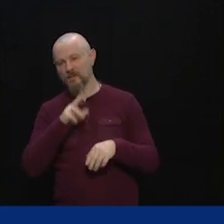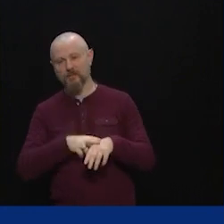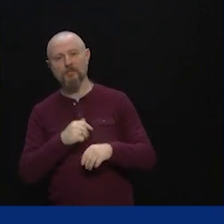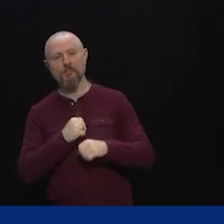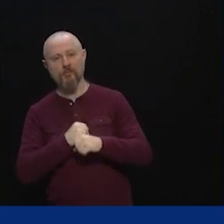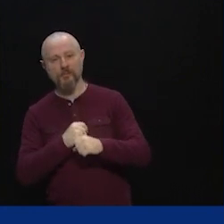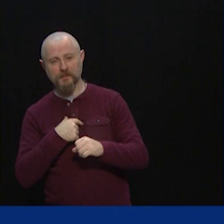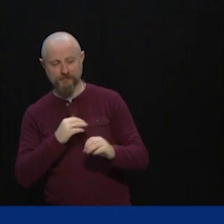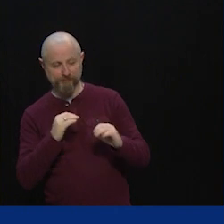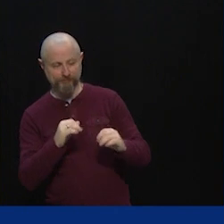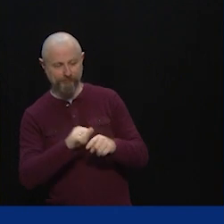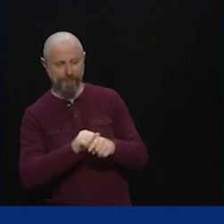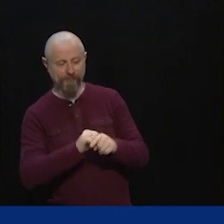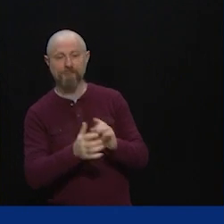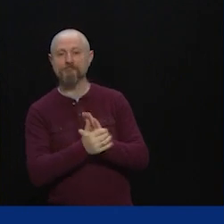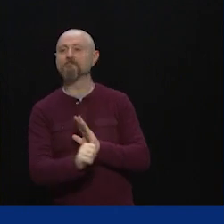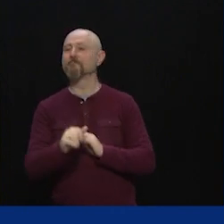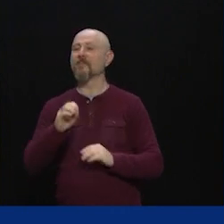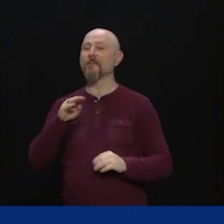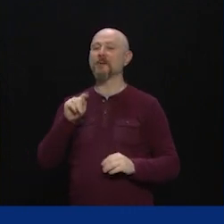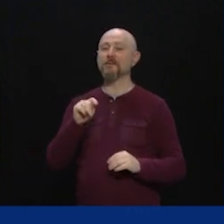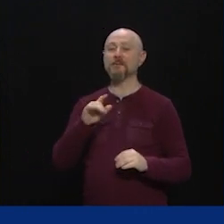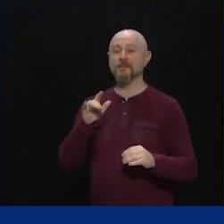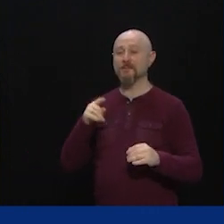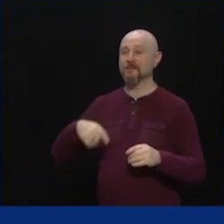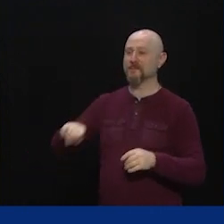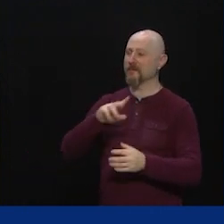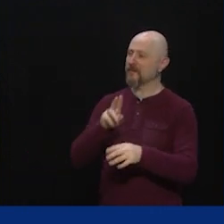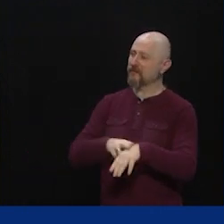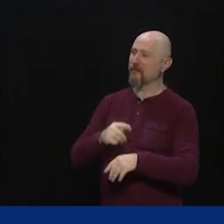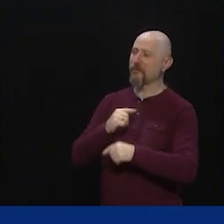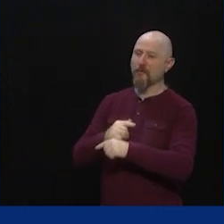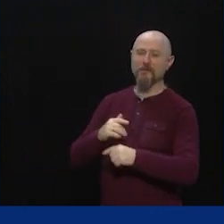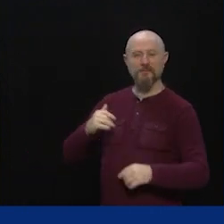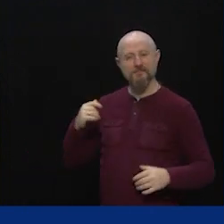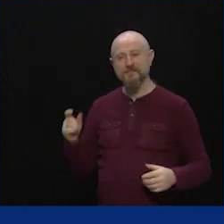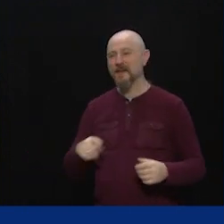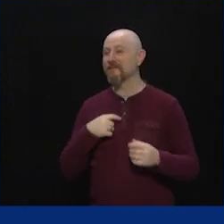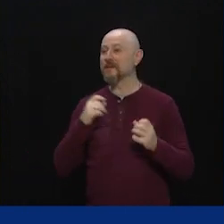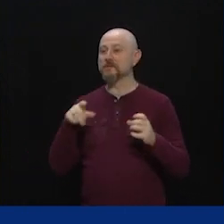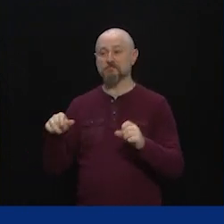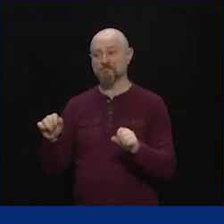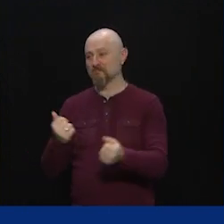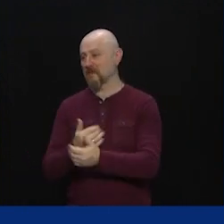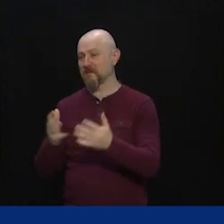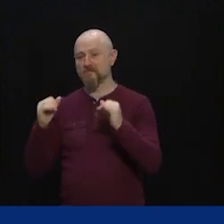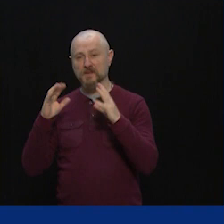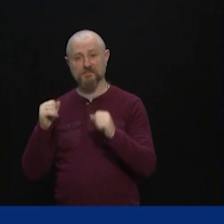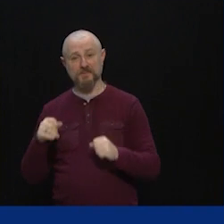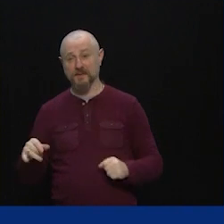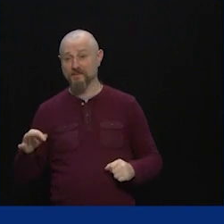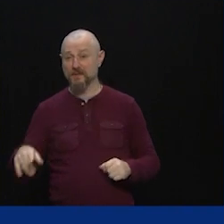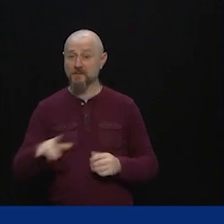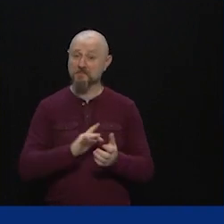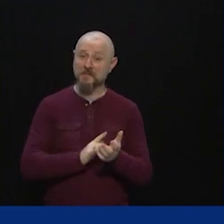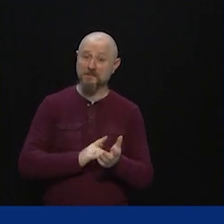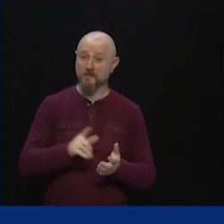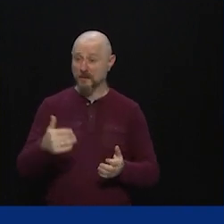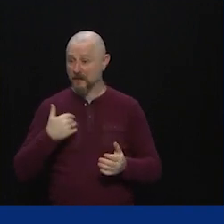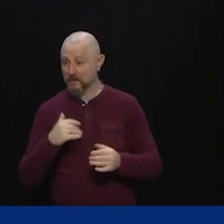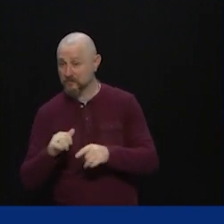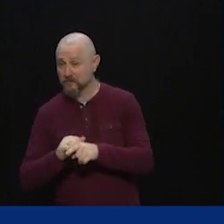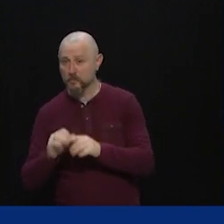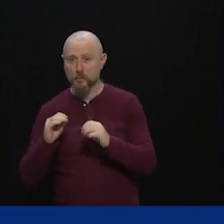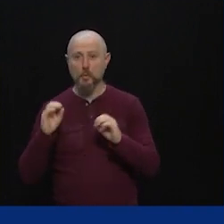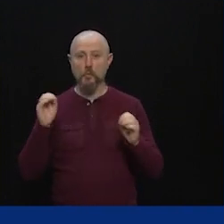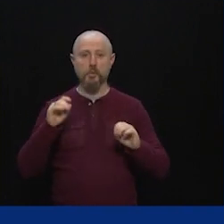Guard, send in the National Guards. They're amazing. They do everything for us. But if they don't have any medical training, there's limitations on what they can do. So the